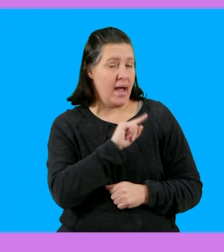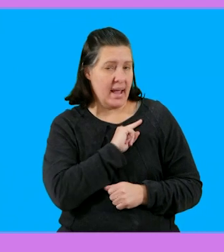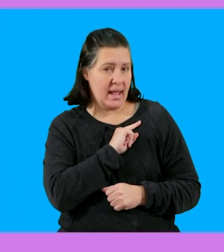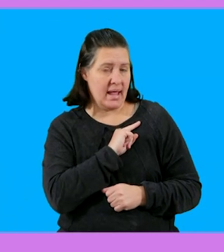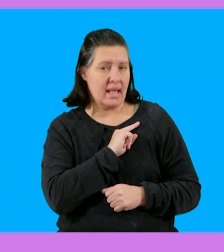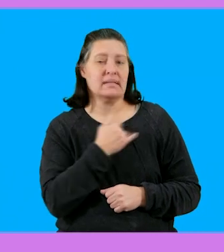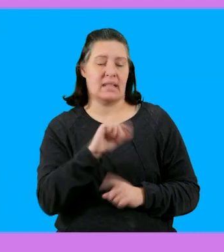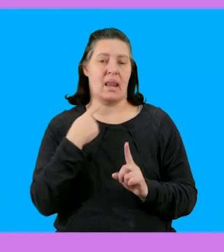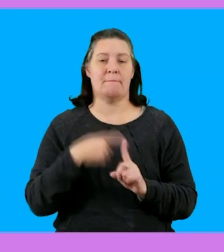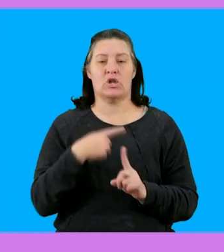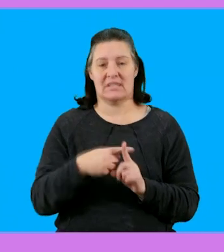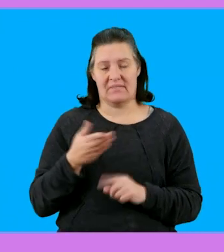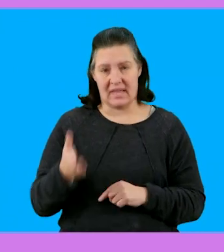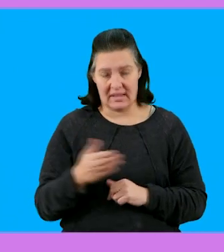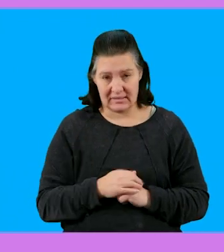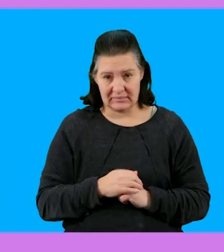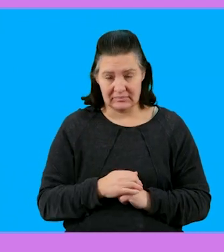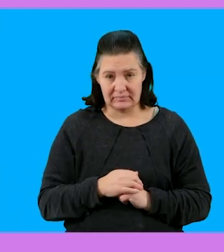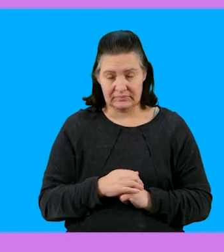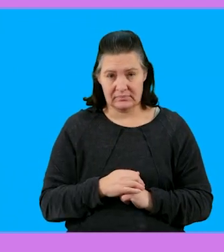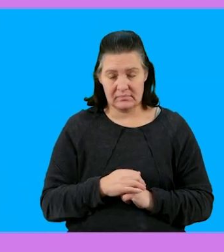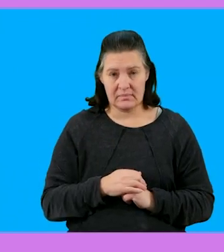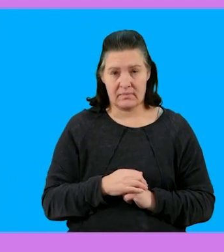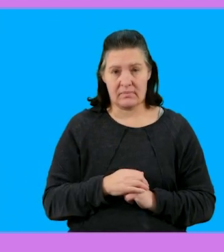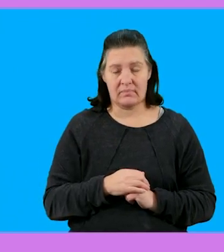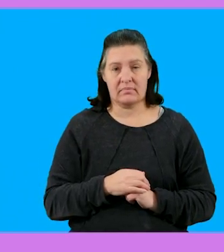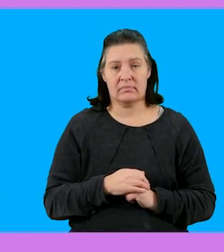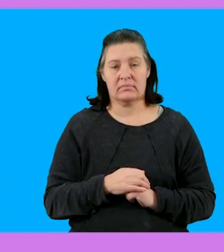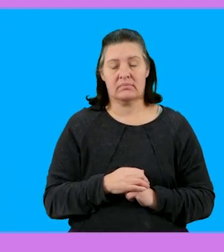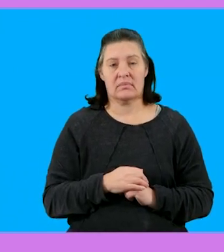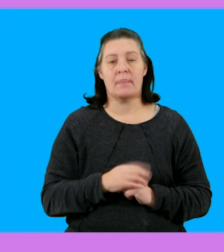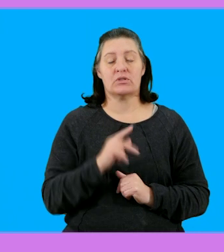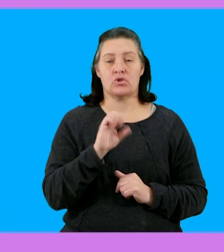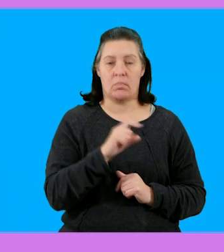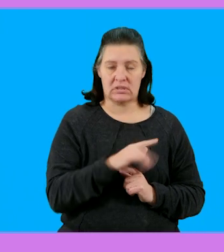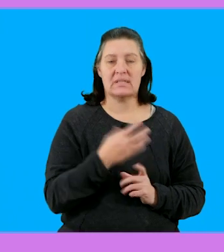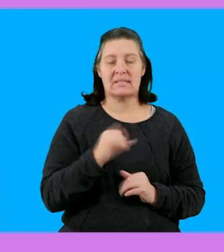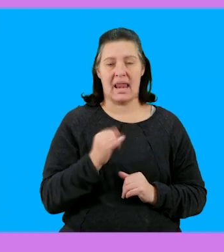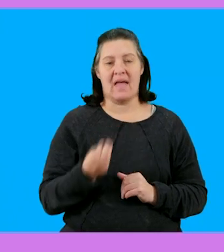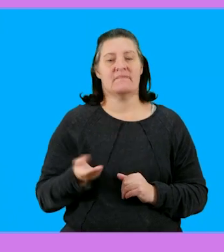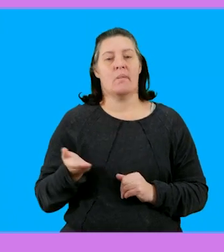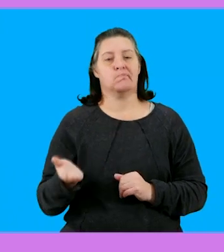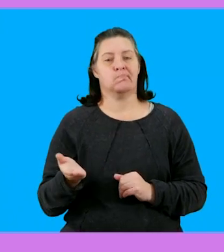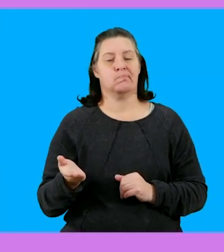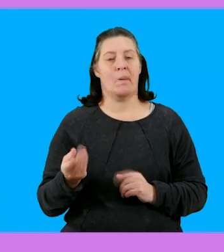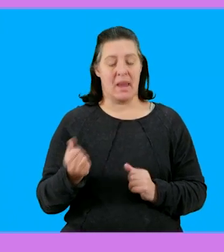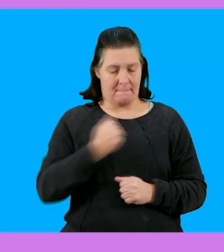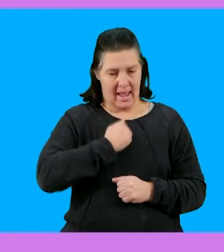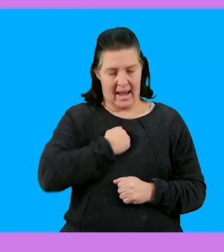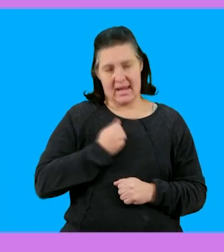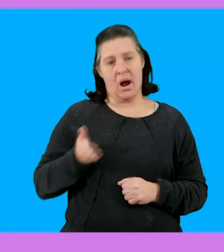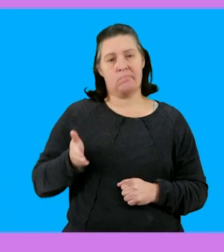it's still in a positive state, right? Okay, so it's a credit balance, meaning Mrs. Solomon still have money that belongs to